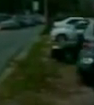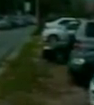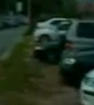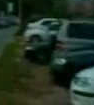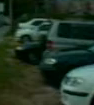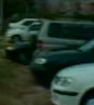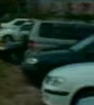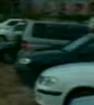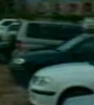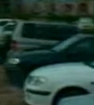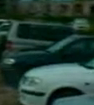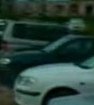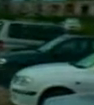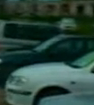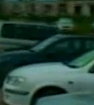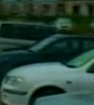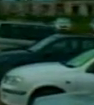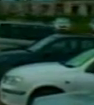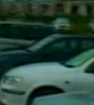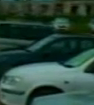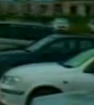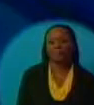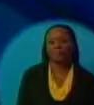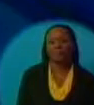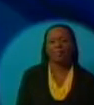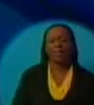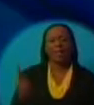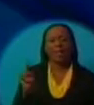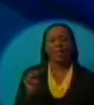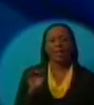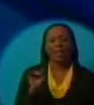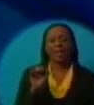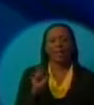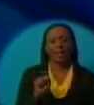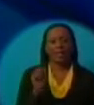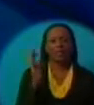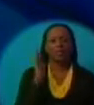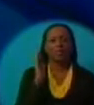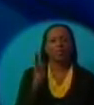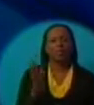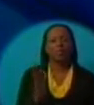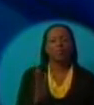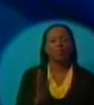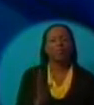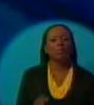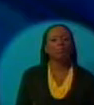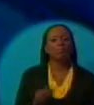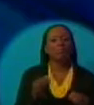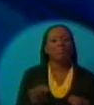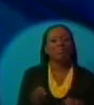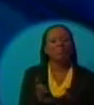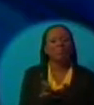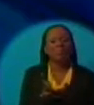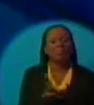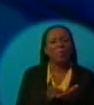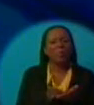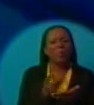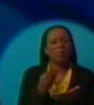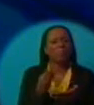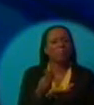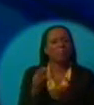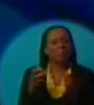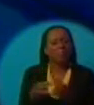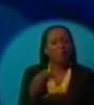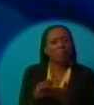Road. Ron Brathwaite, CBC News. The National Insurance Scheme will be asked to fund only a small portion of the